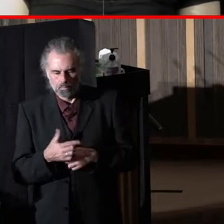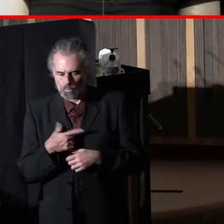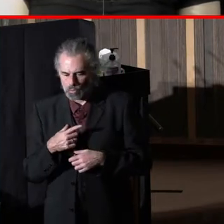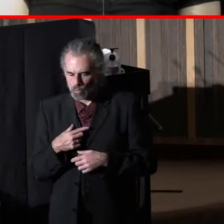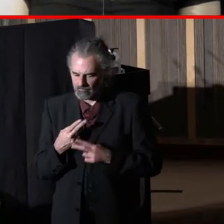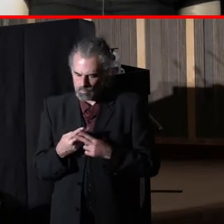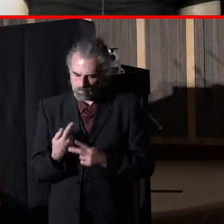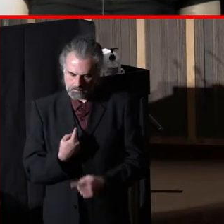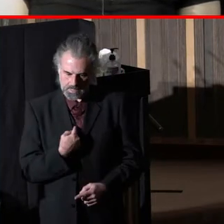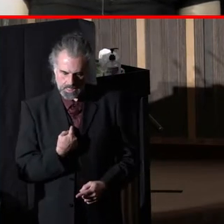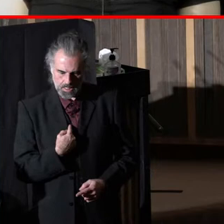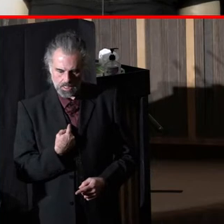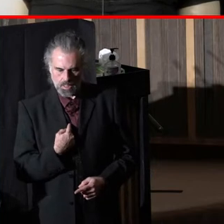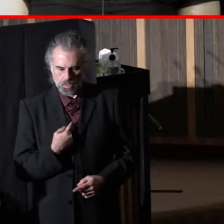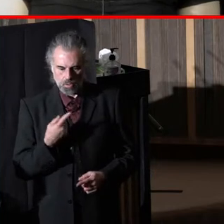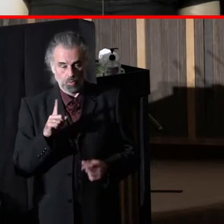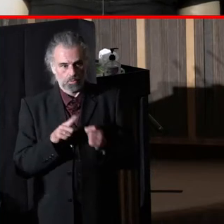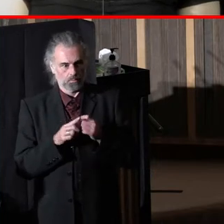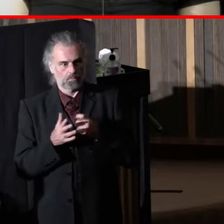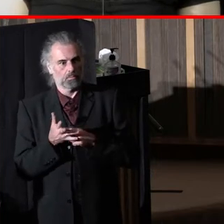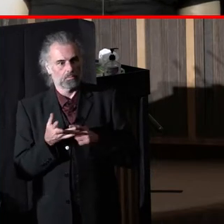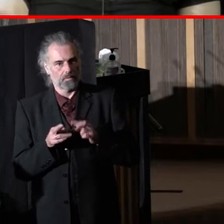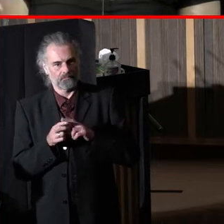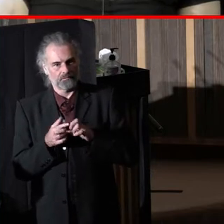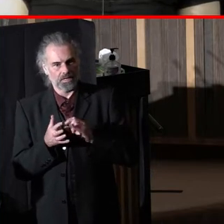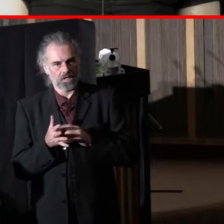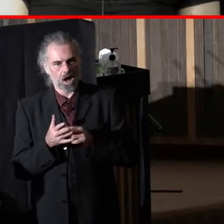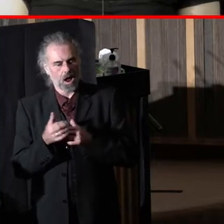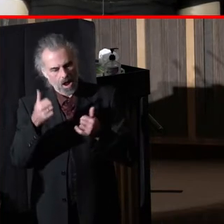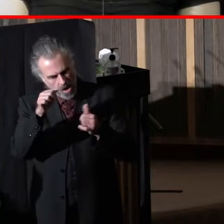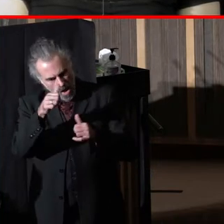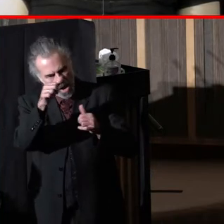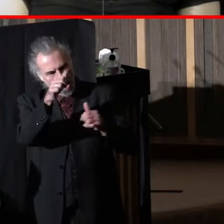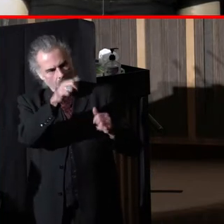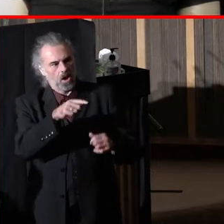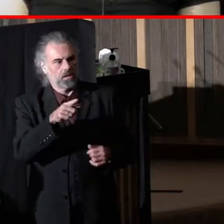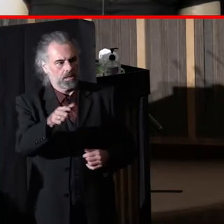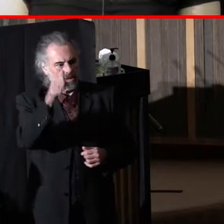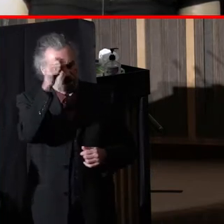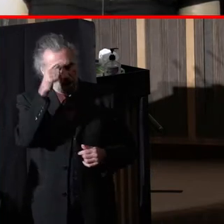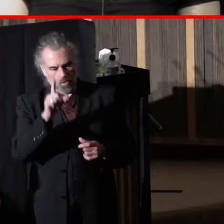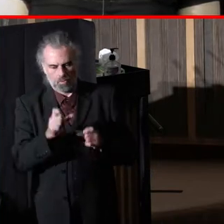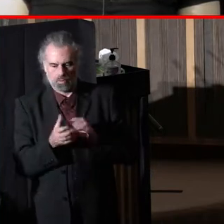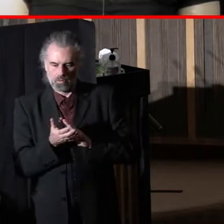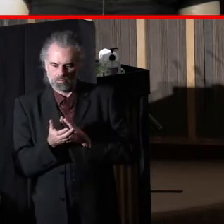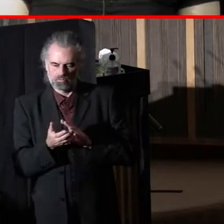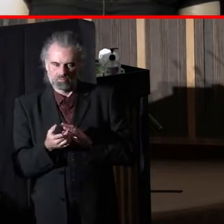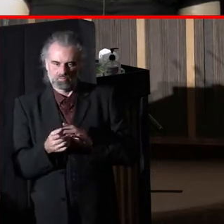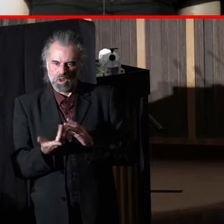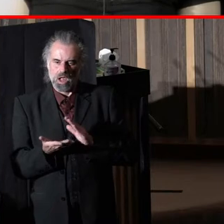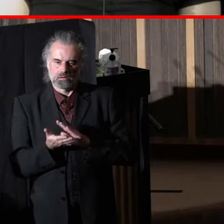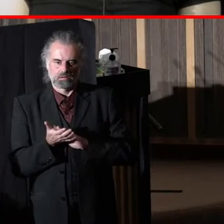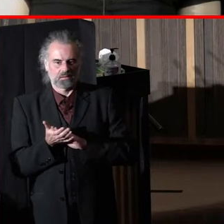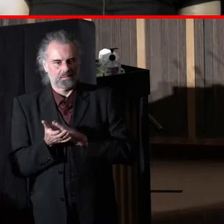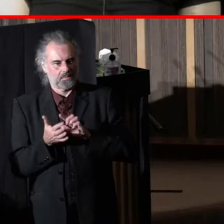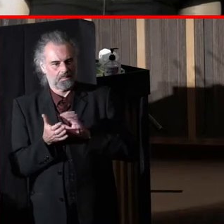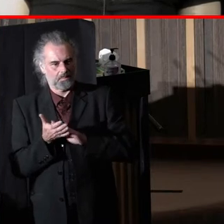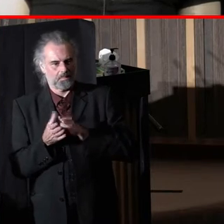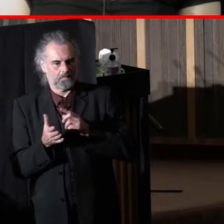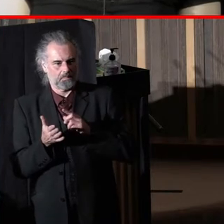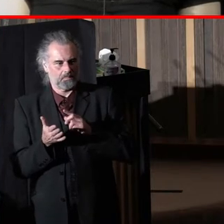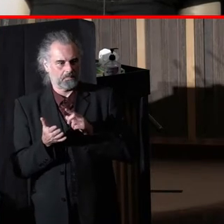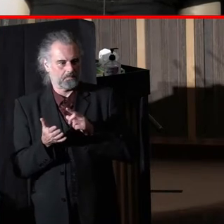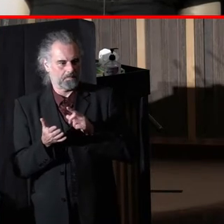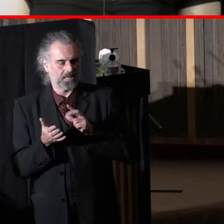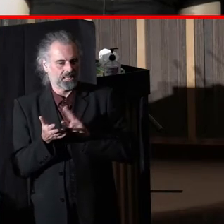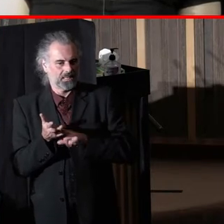me, what the professor was doing there, he knew what he knew about, and he was interested in the mechanism, and that was interesting. And the